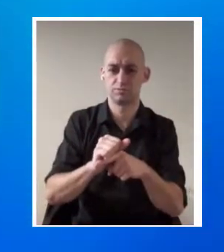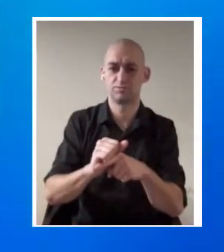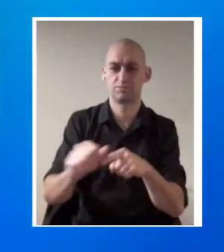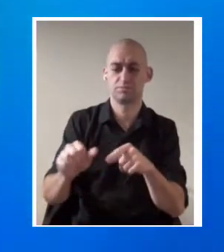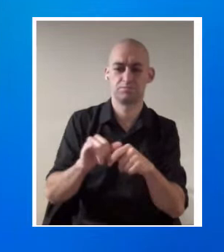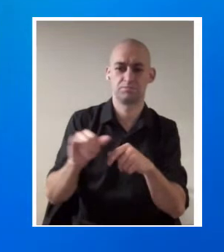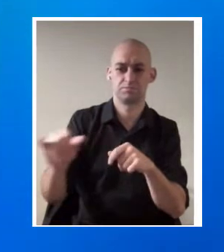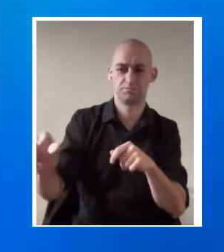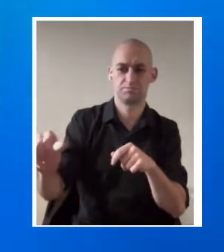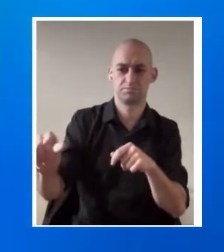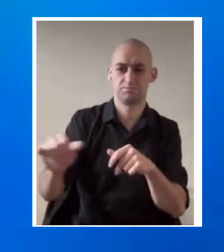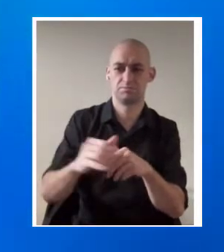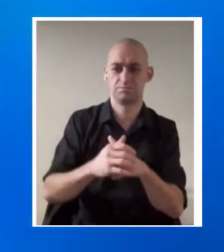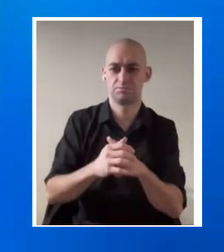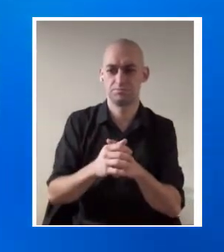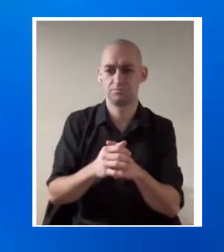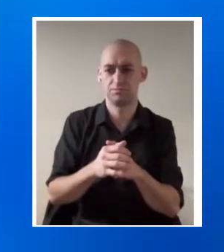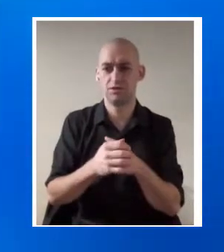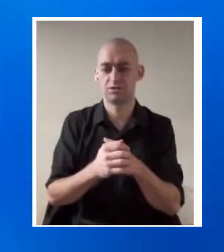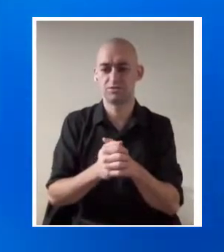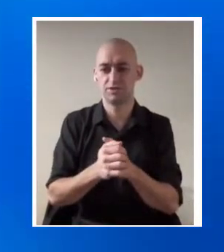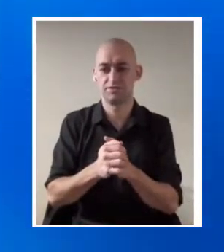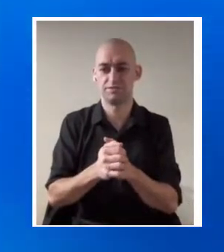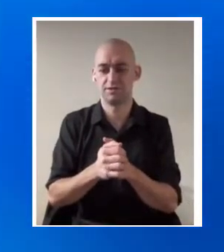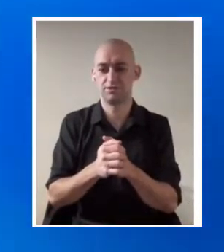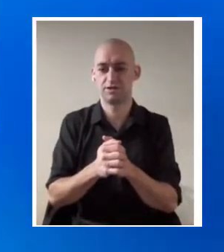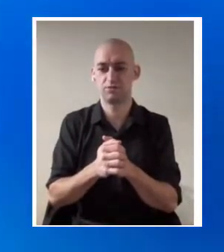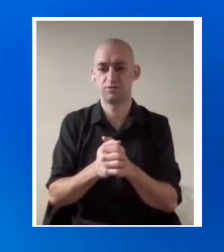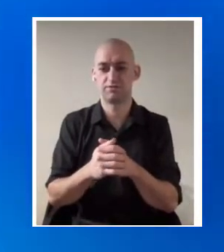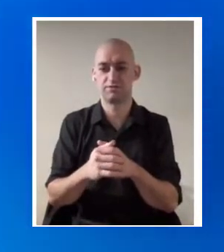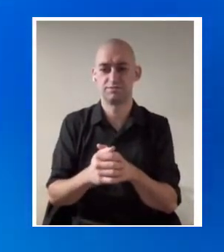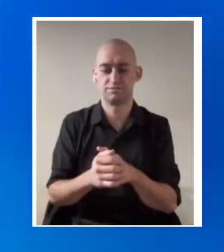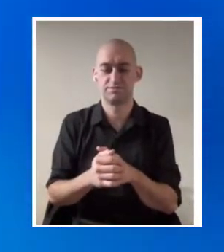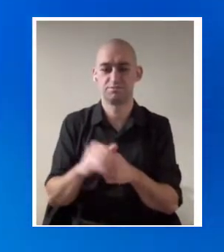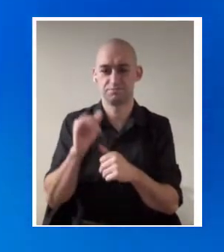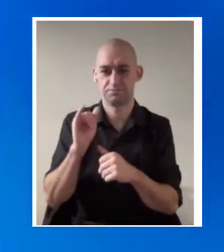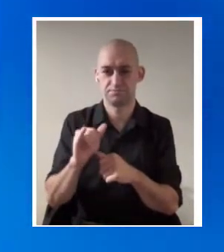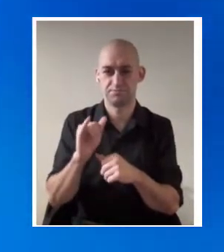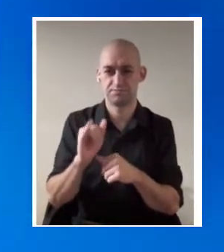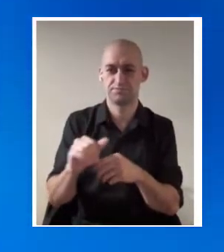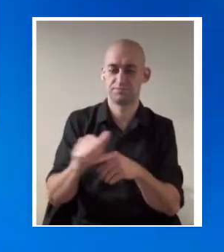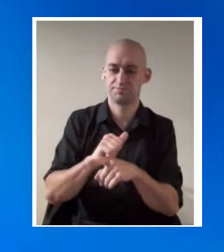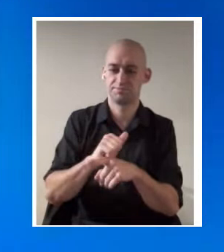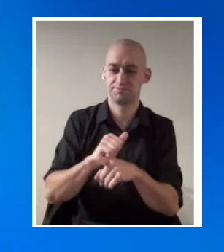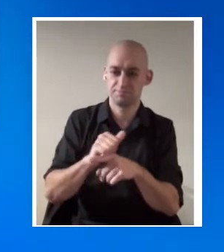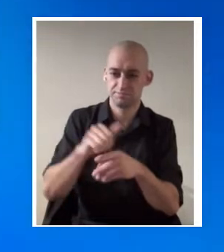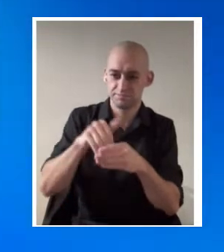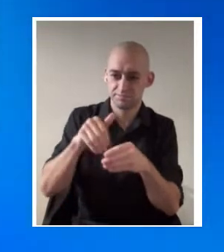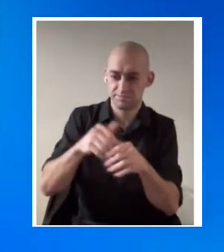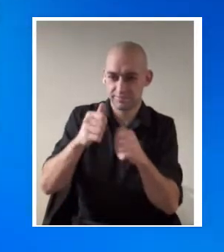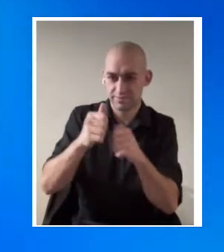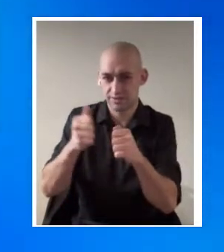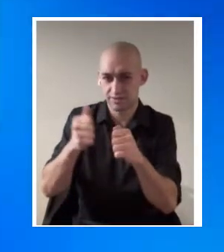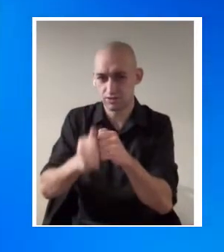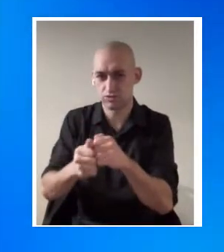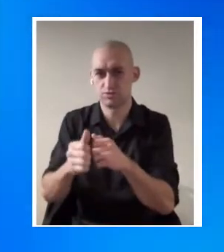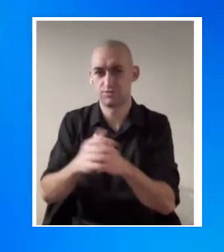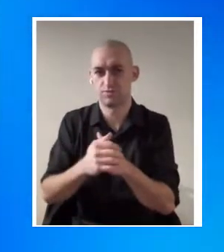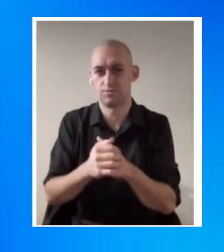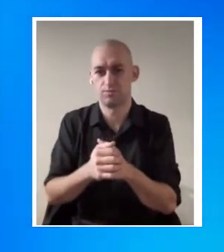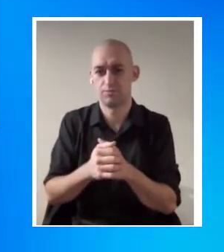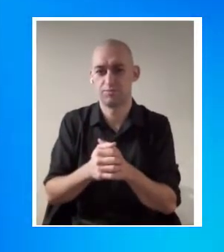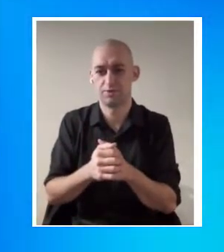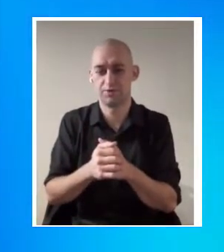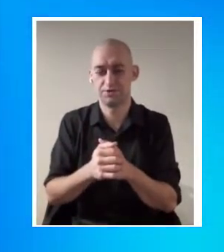will provide you with the link to access the draft action plan in our LACDA webpage.